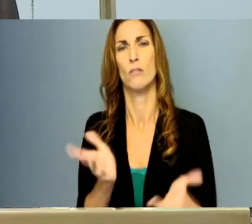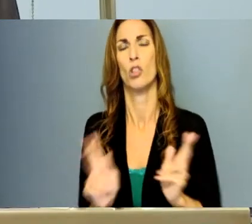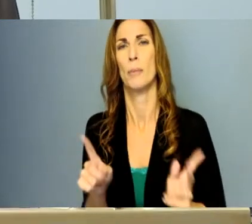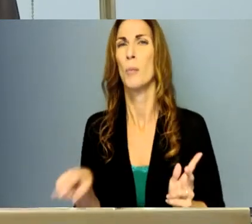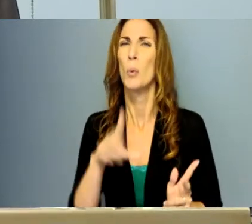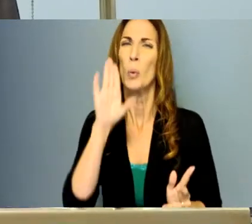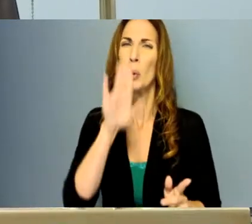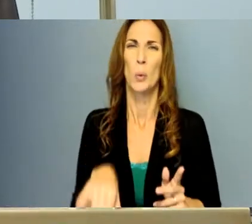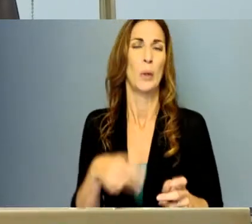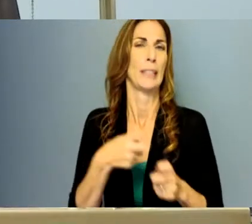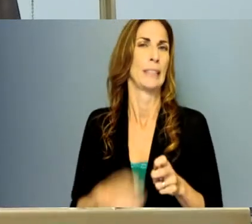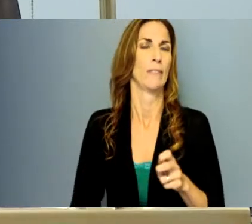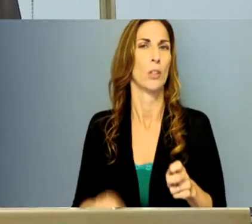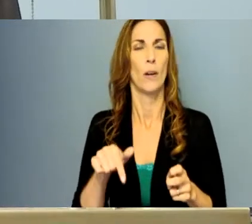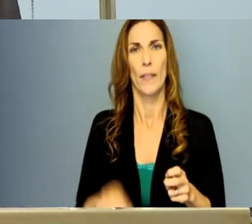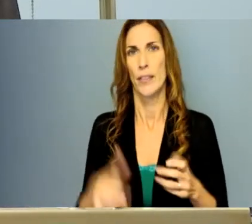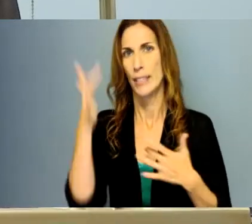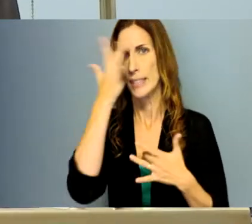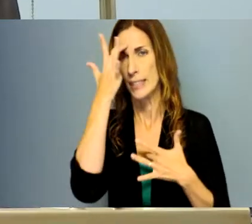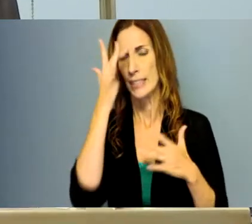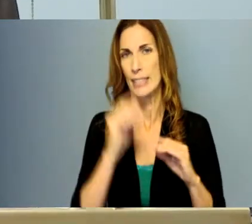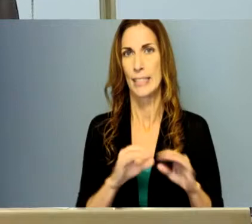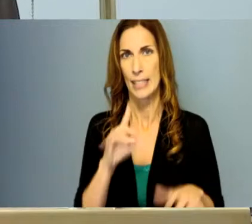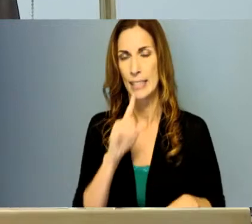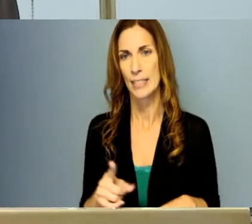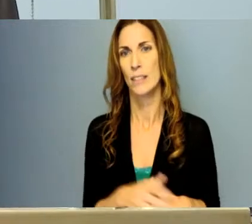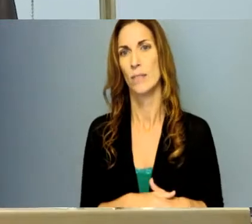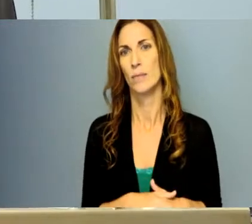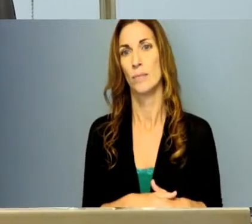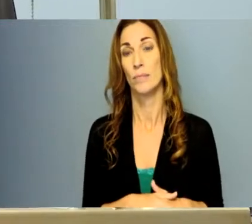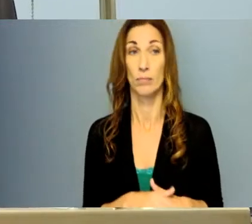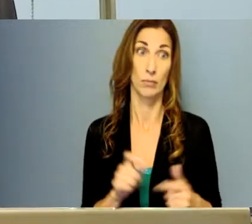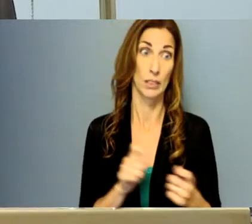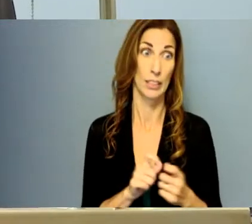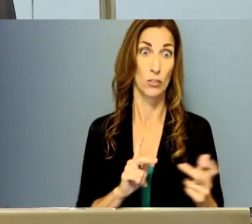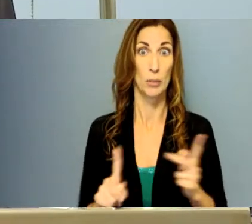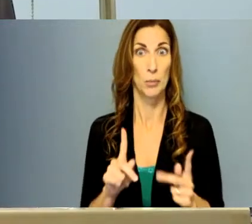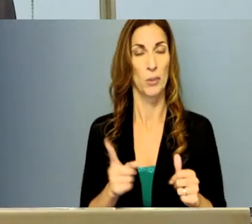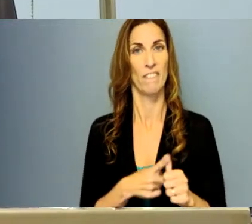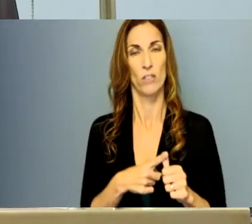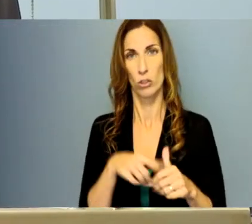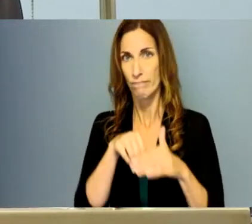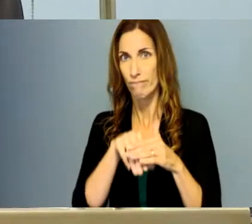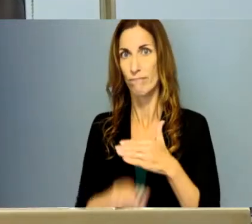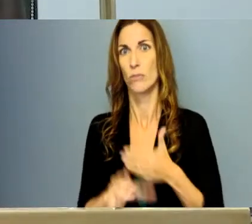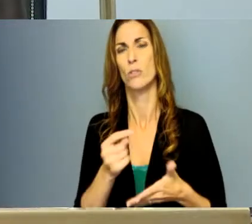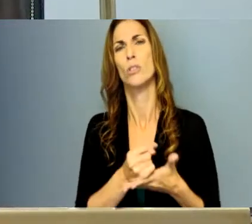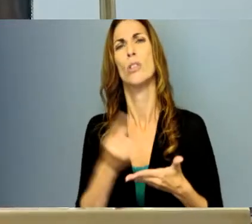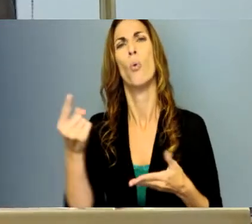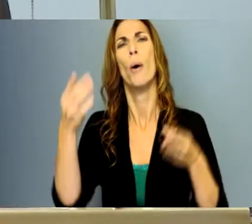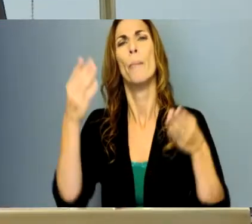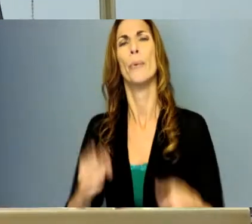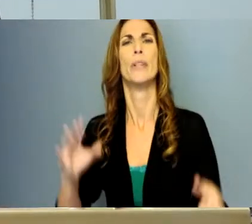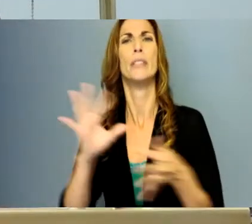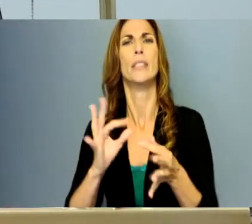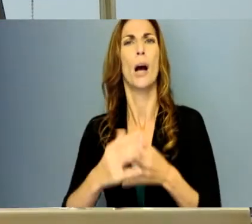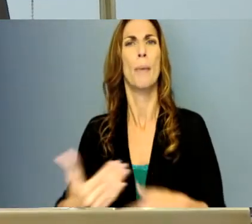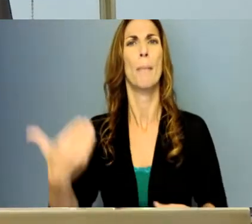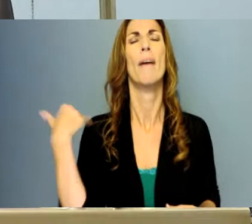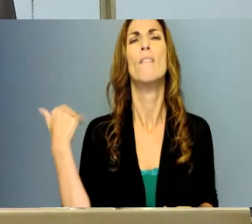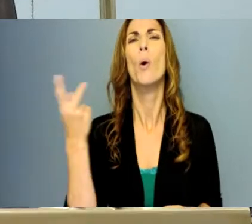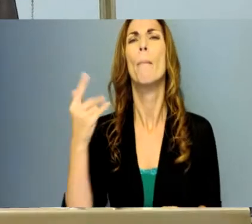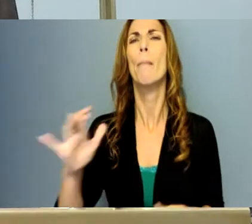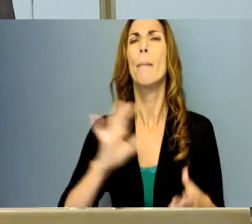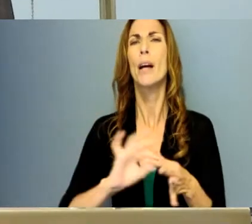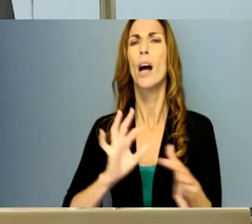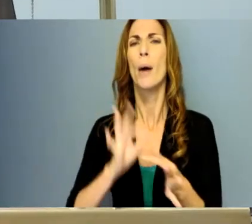this disease is, especially when people first get into treatment. There was a comment made earlier in the public comment